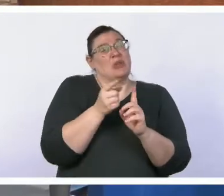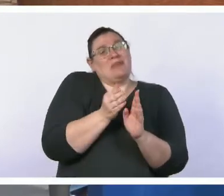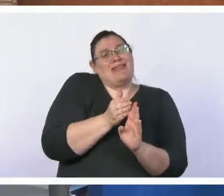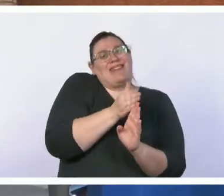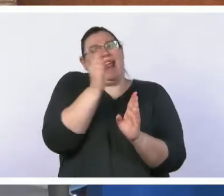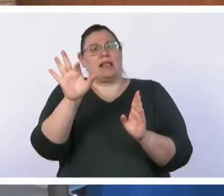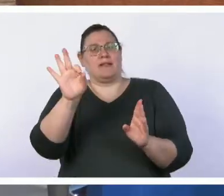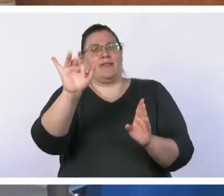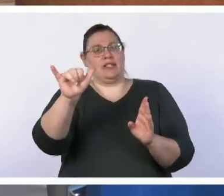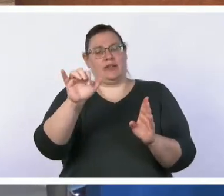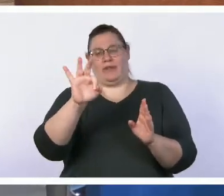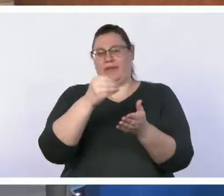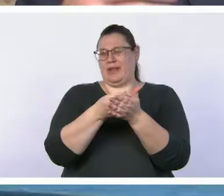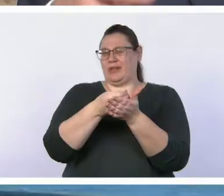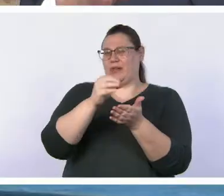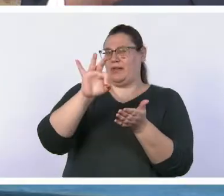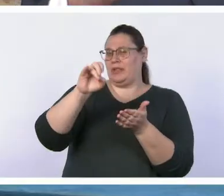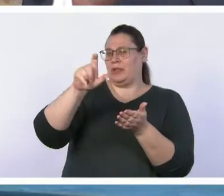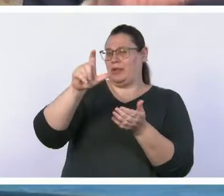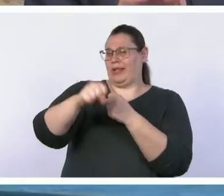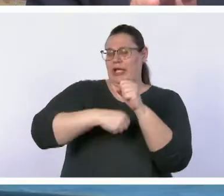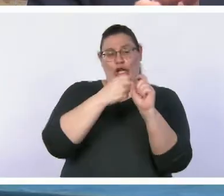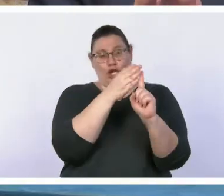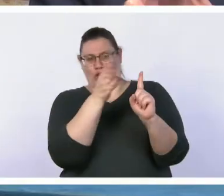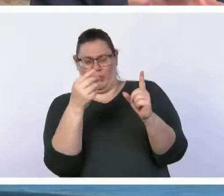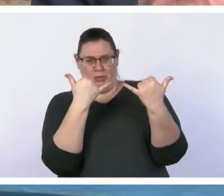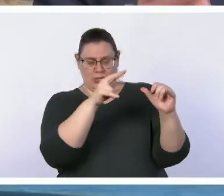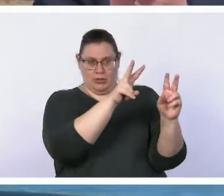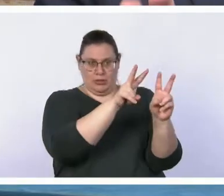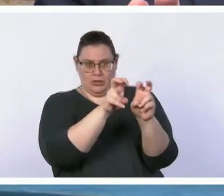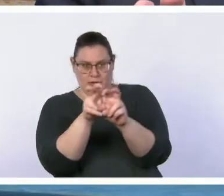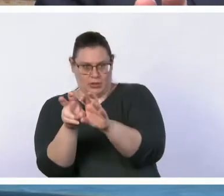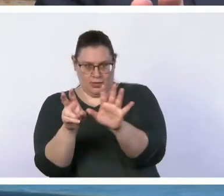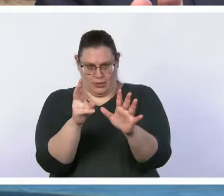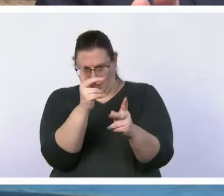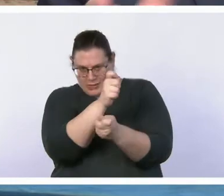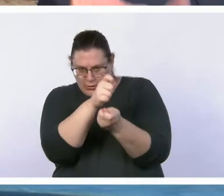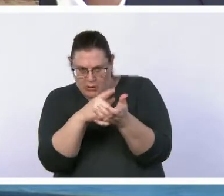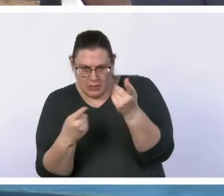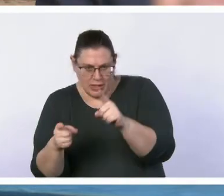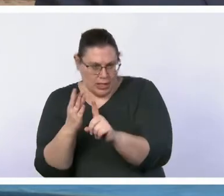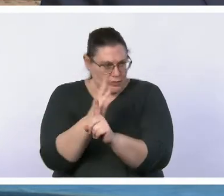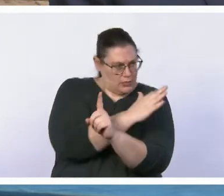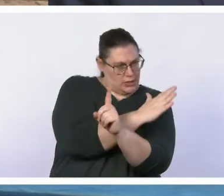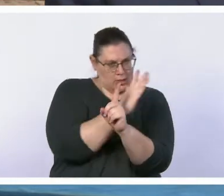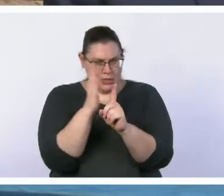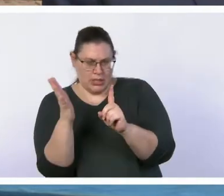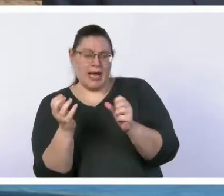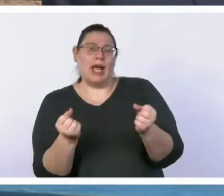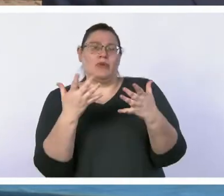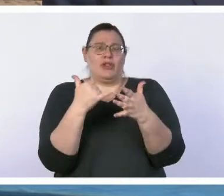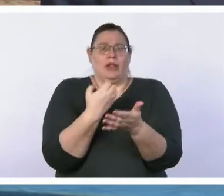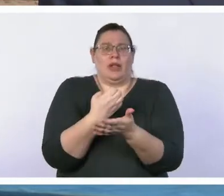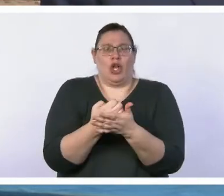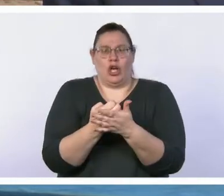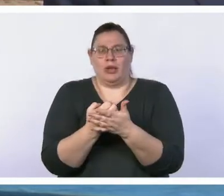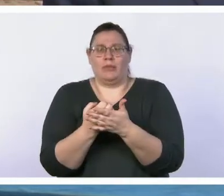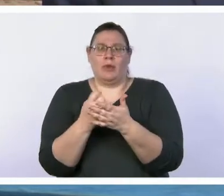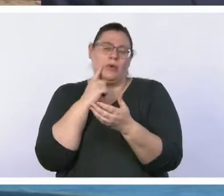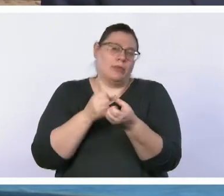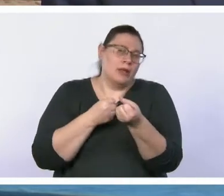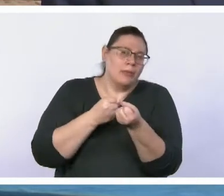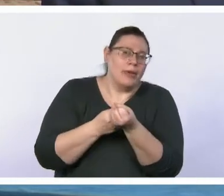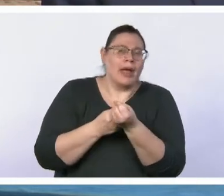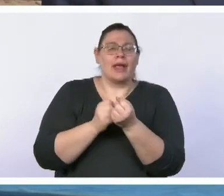we'll continue to reassess and get the lay of the land of where we are and how much the economy is coming back and what our